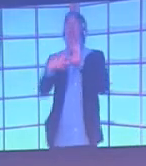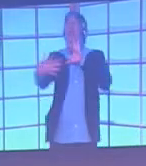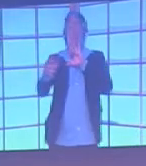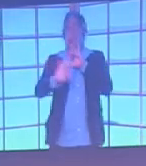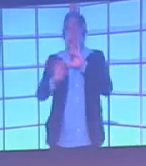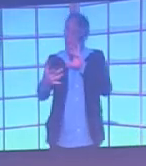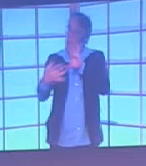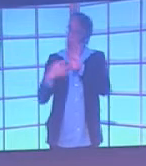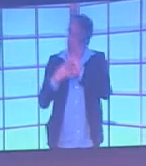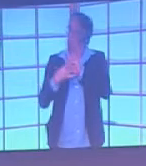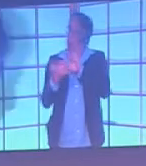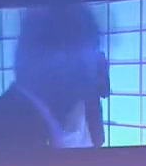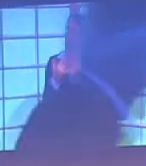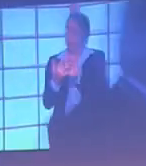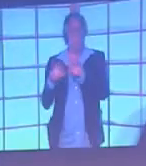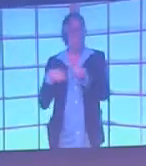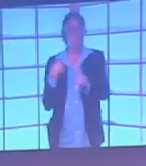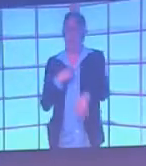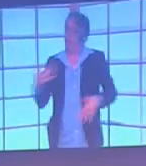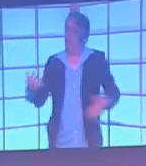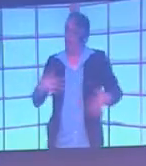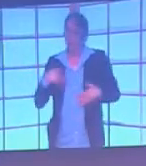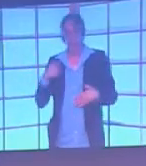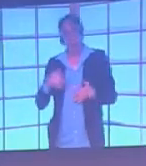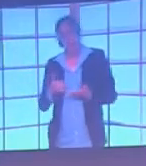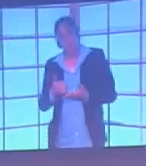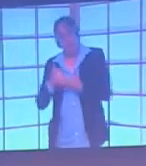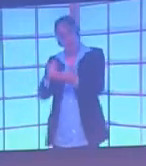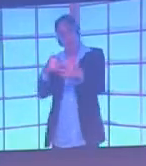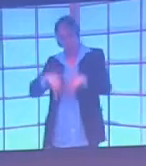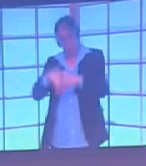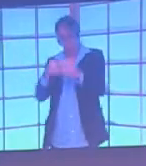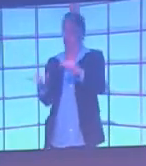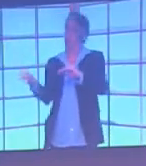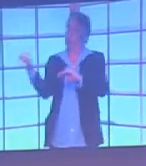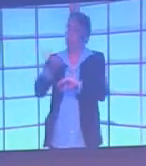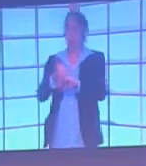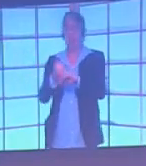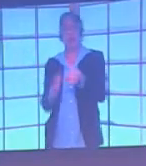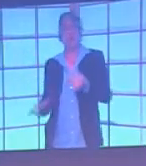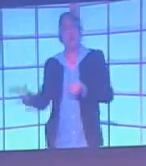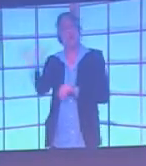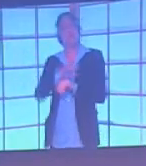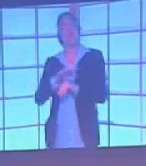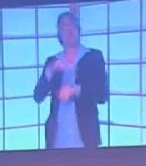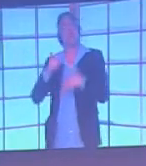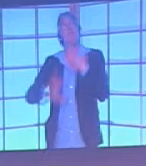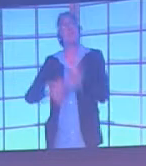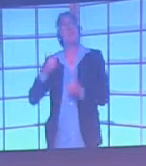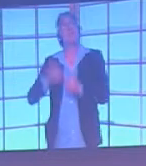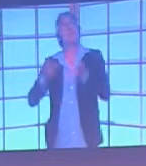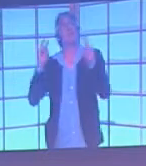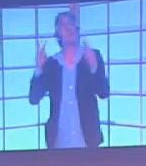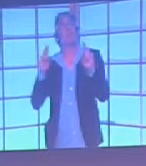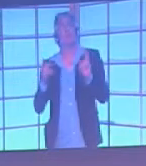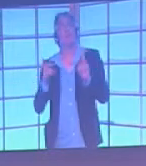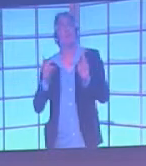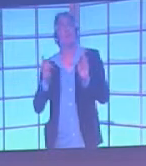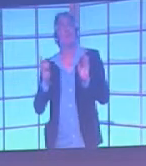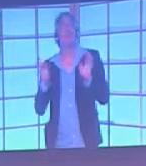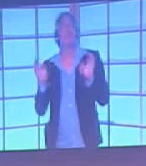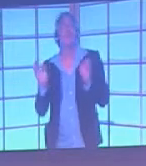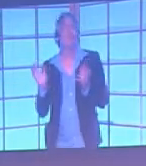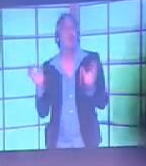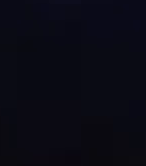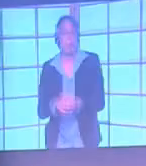be delighted to help facilitate you to move forward. And I hope at the next conference we have